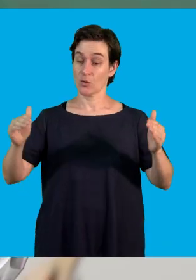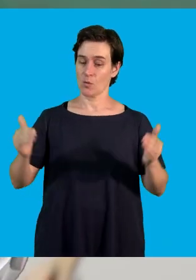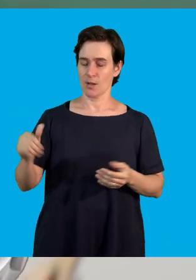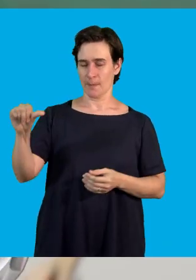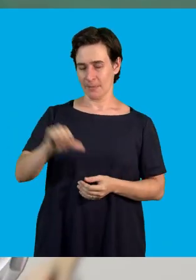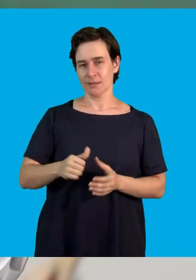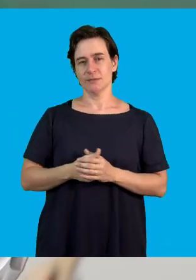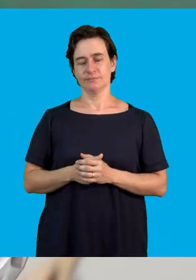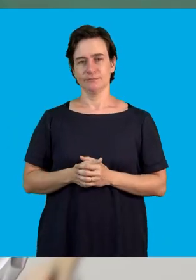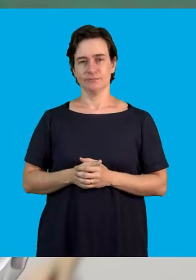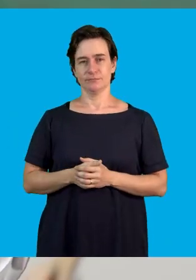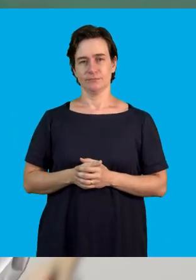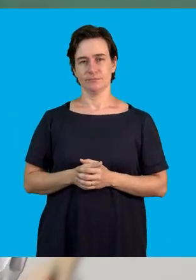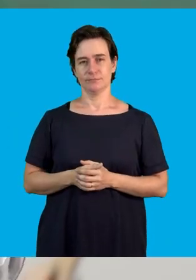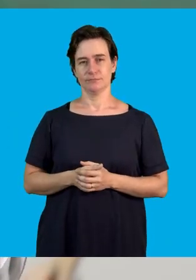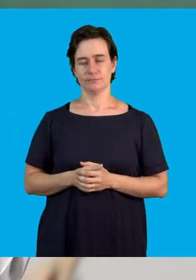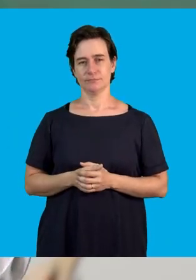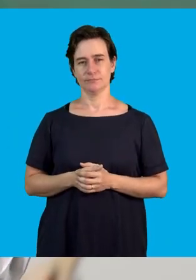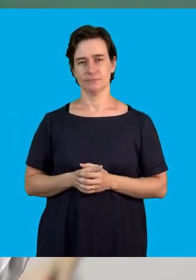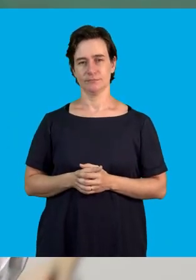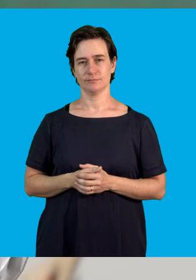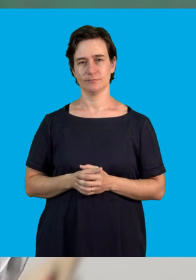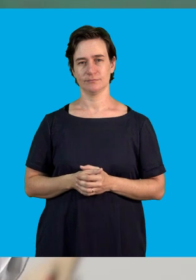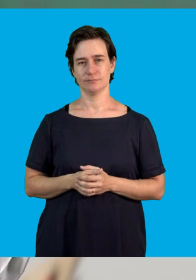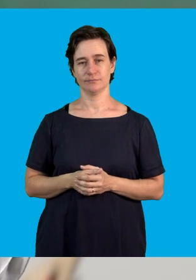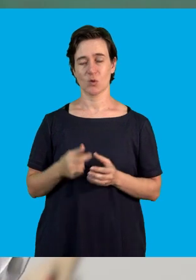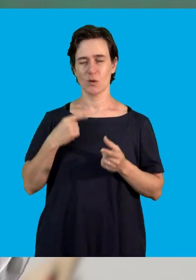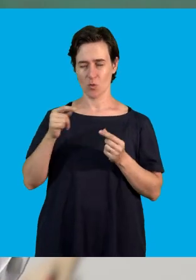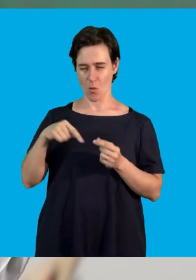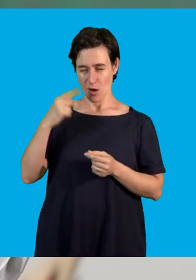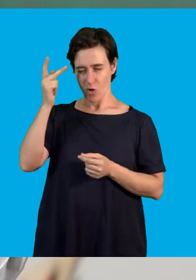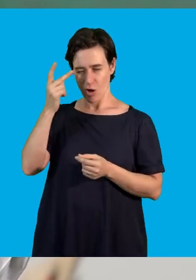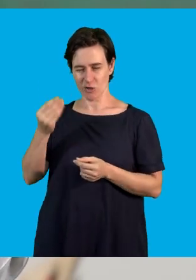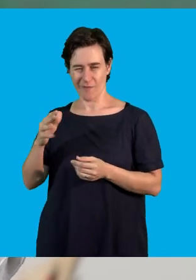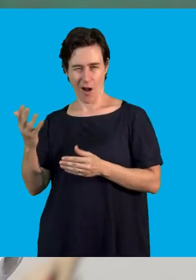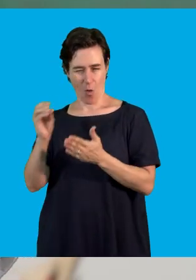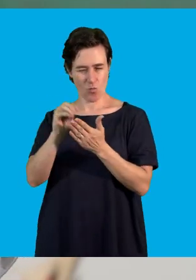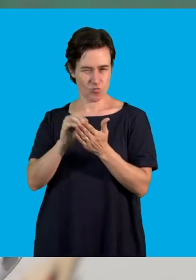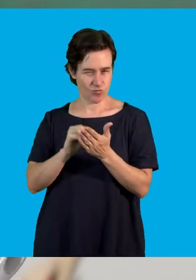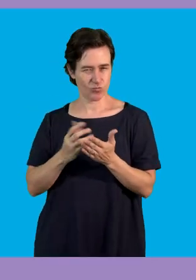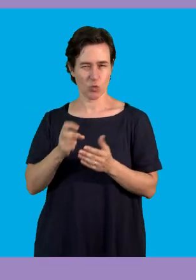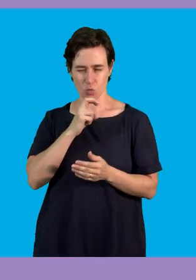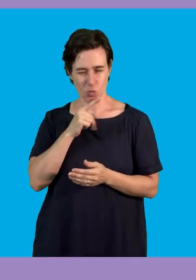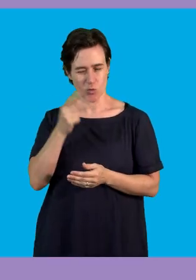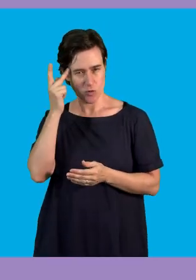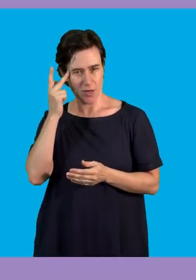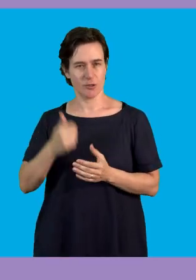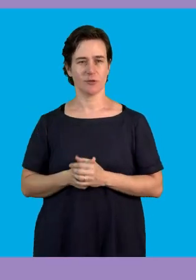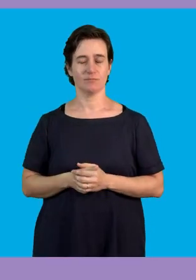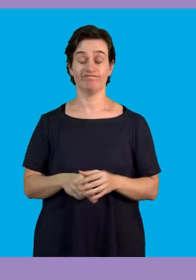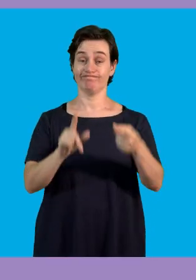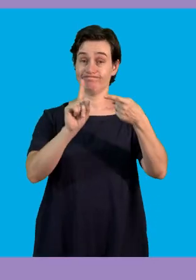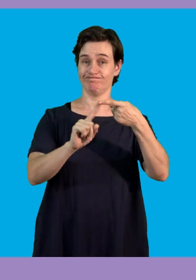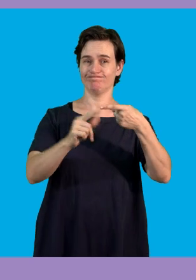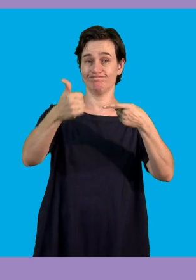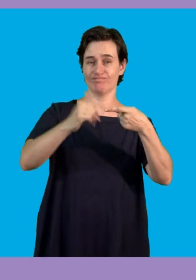Welcome back. Let's do some application questions. The first one is simplify the